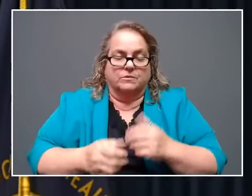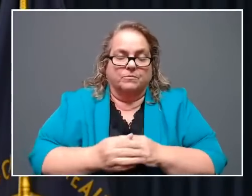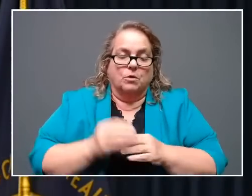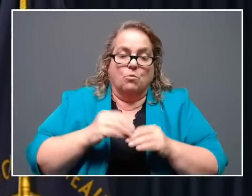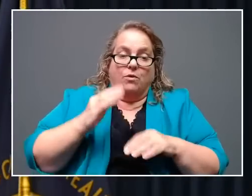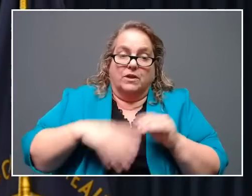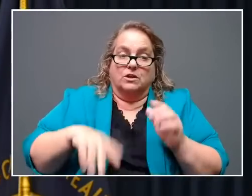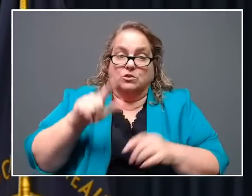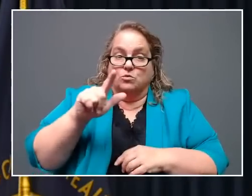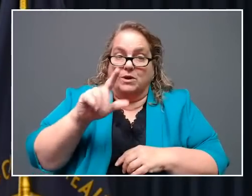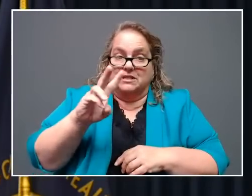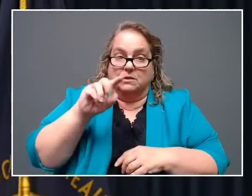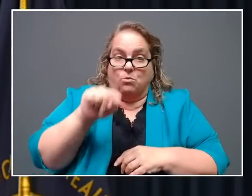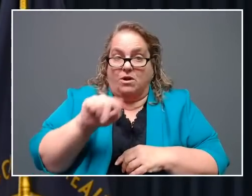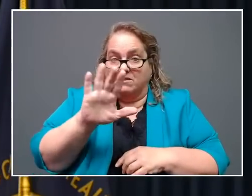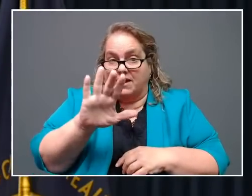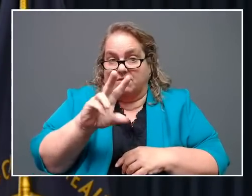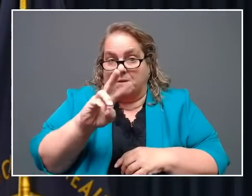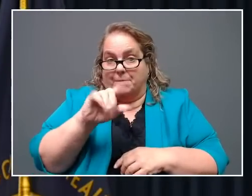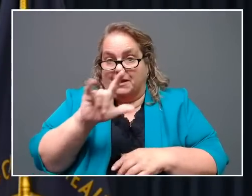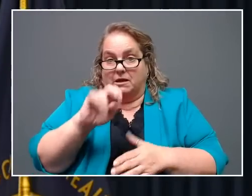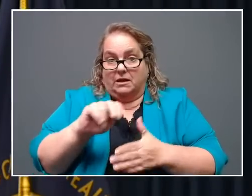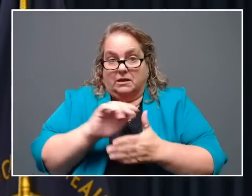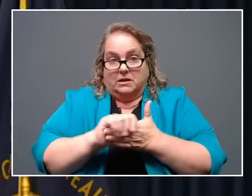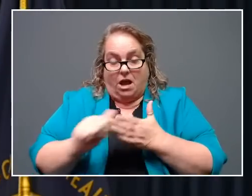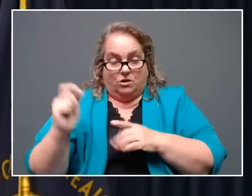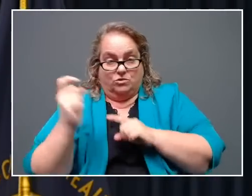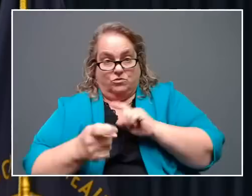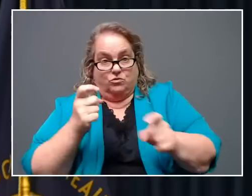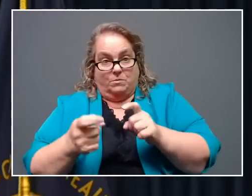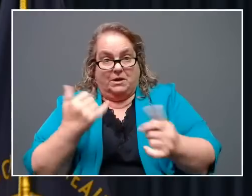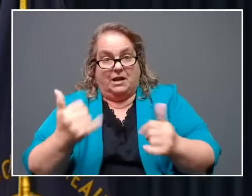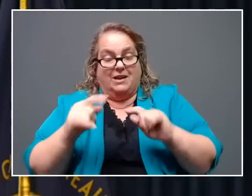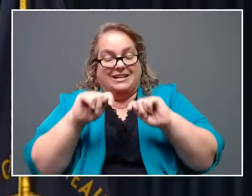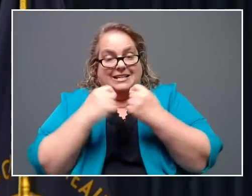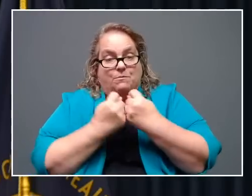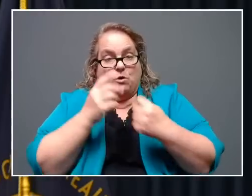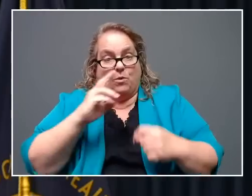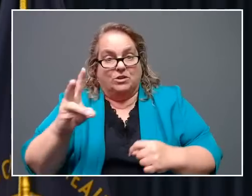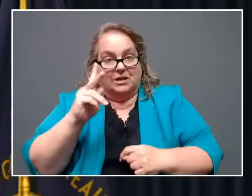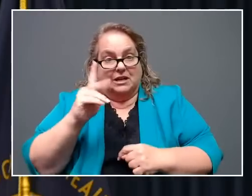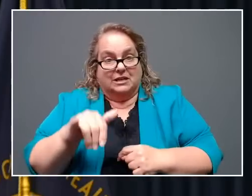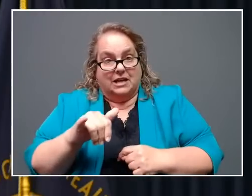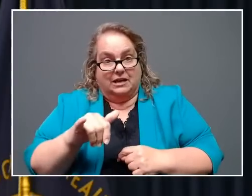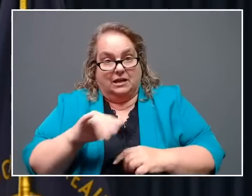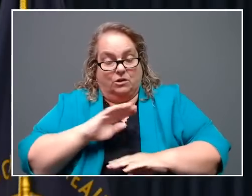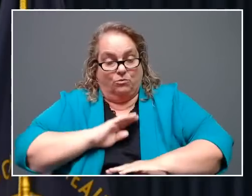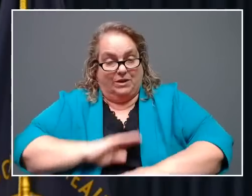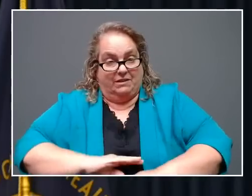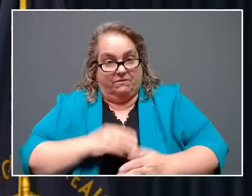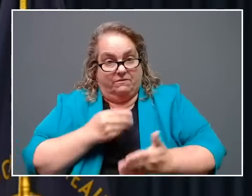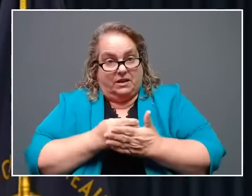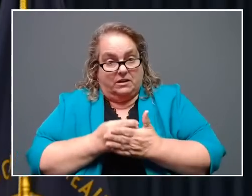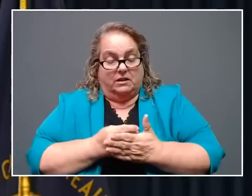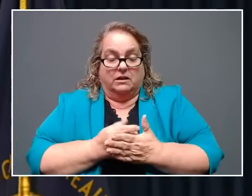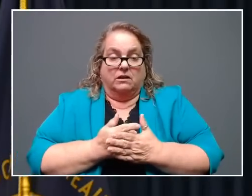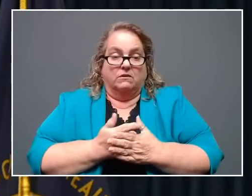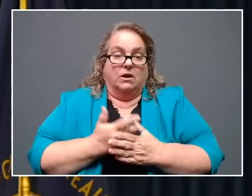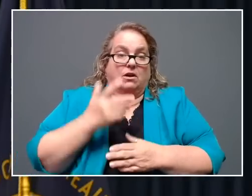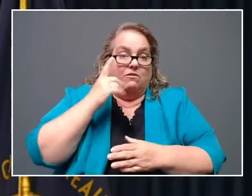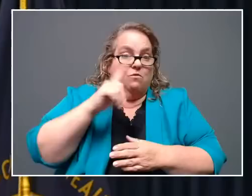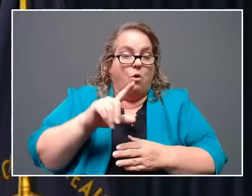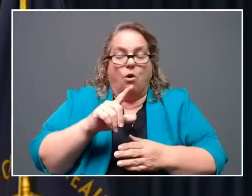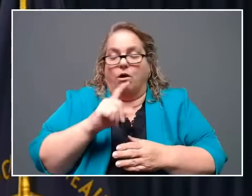been distributed now from the Team Western Kentucky Tornado Relief Fund. It's going towards rebuilding 300 homes, paying for every